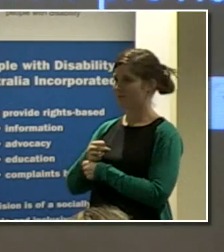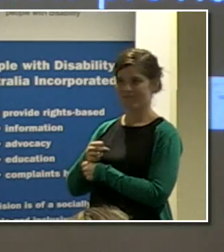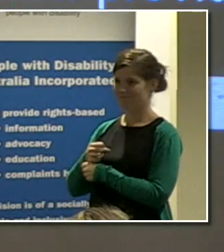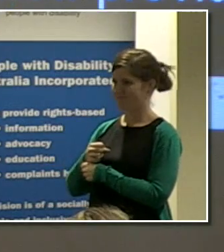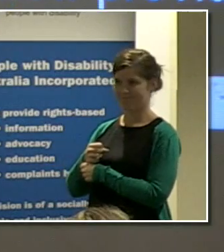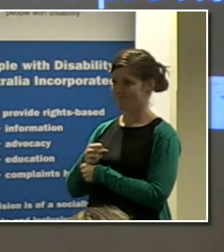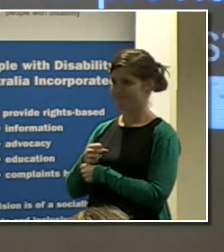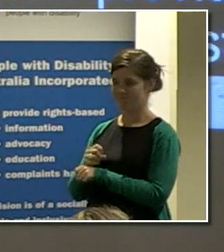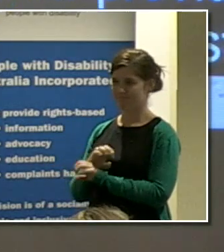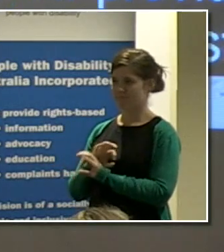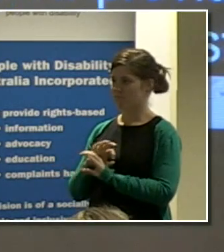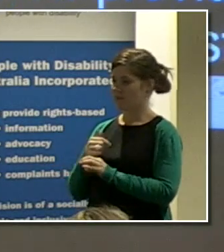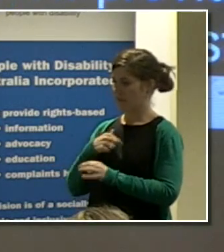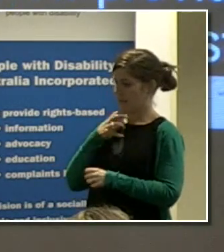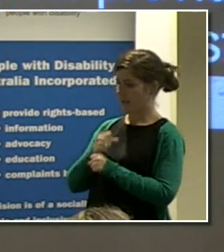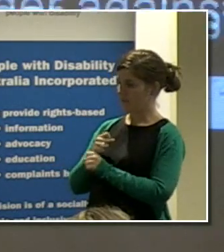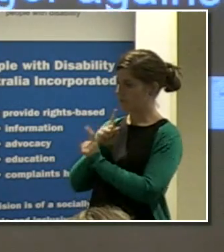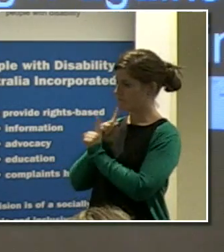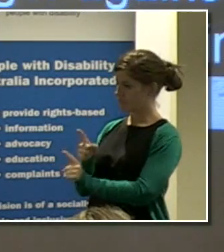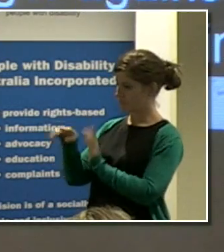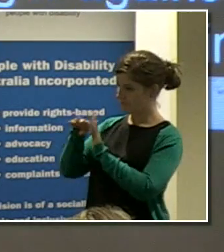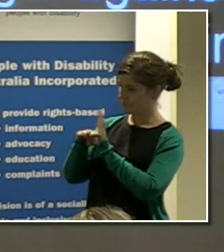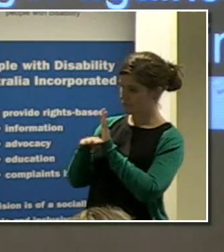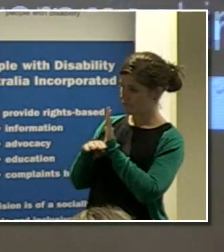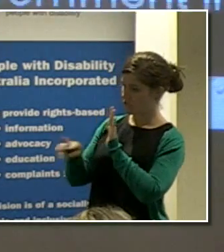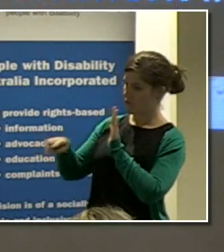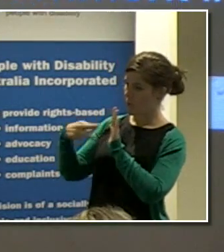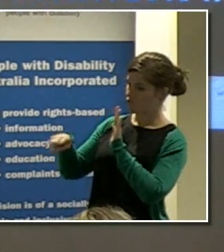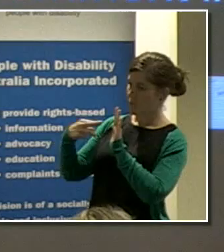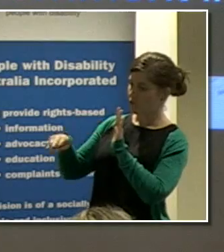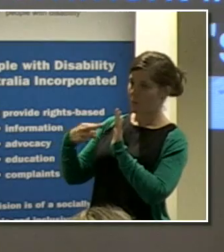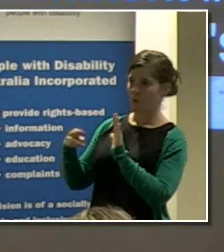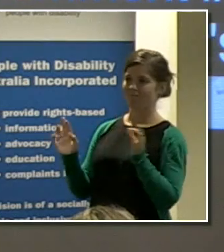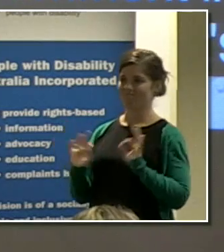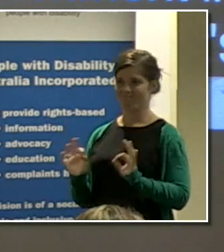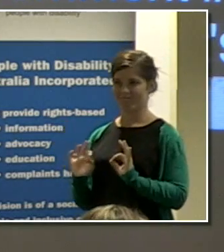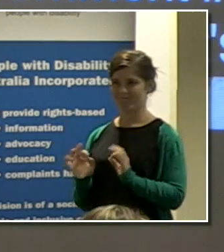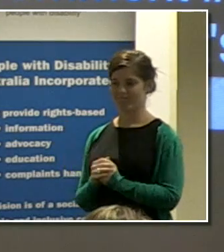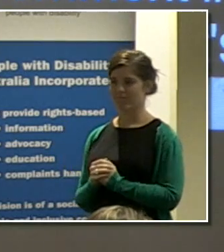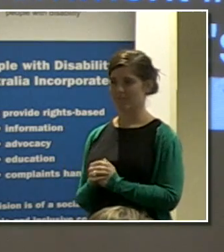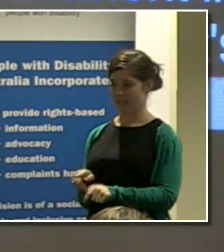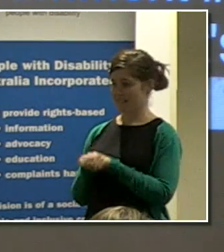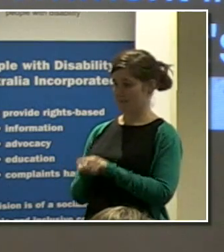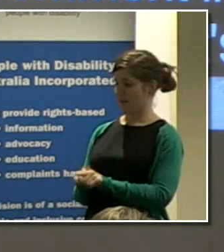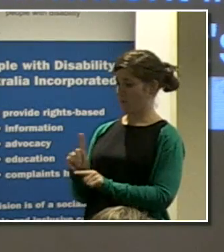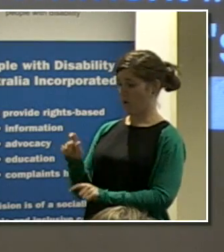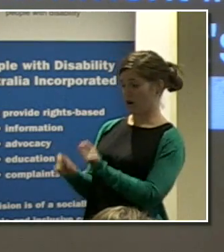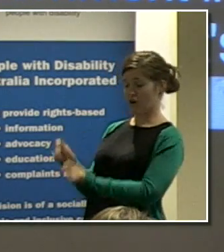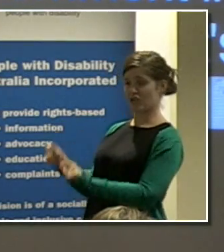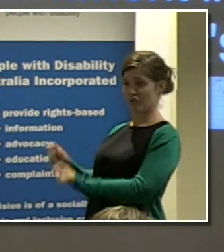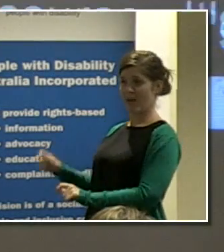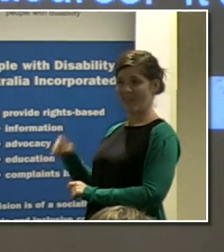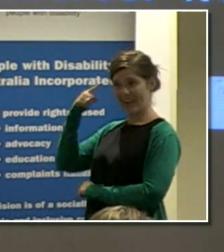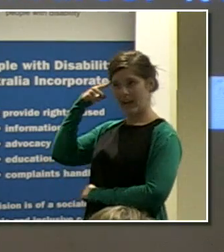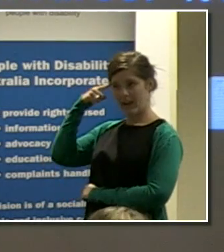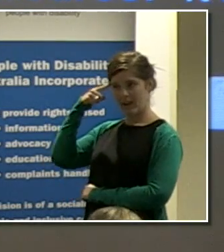of government-imposed output measures. It's around what the clients think about